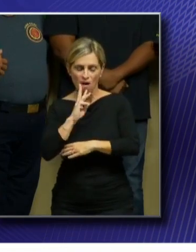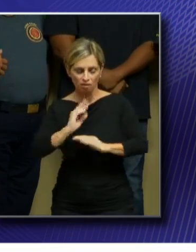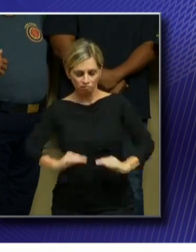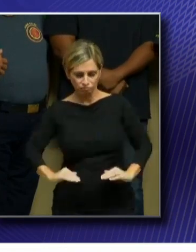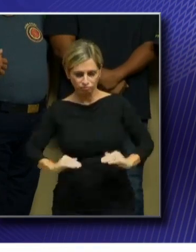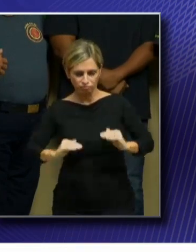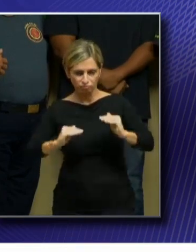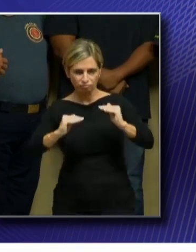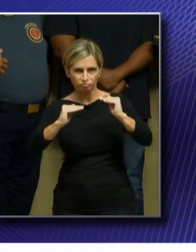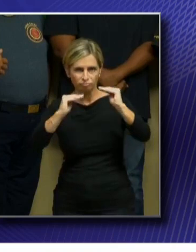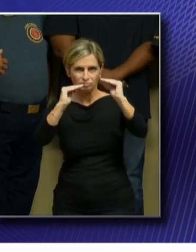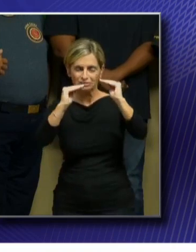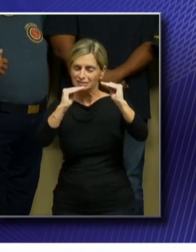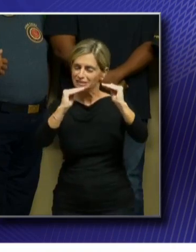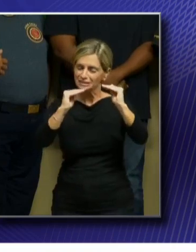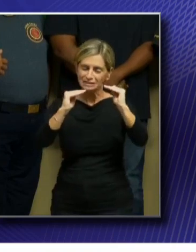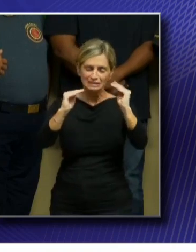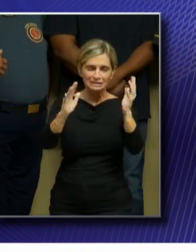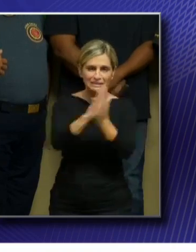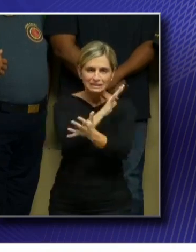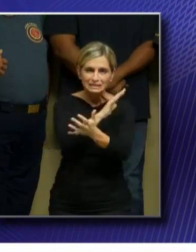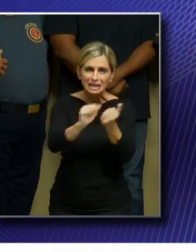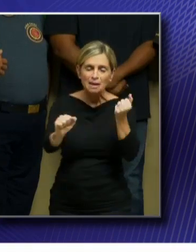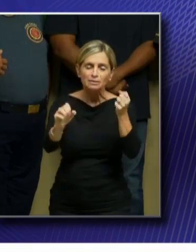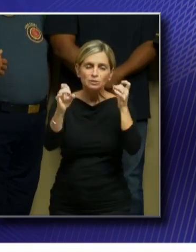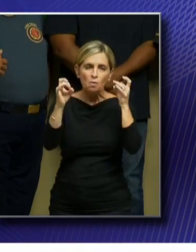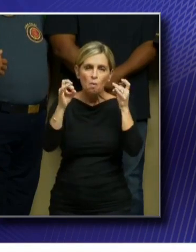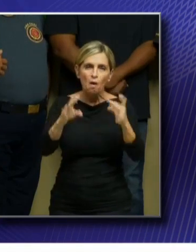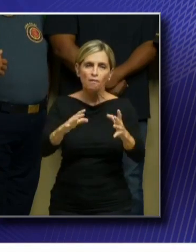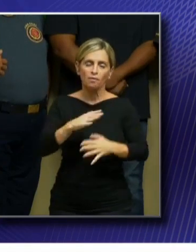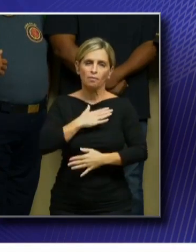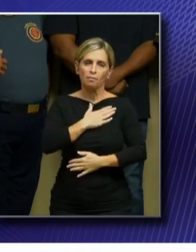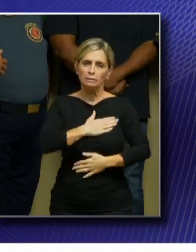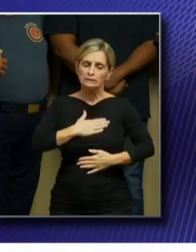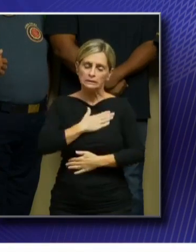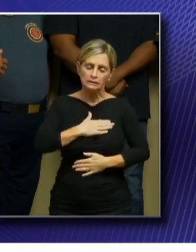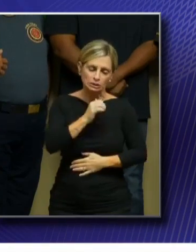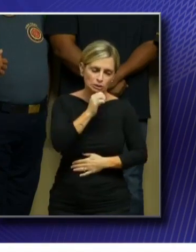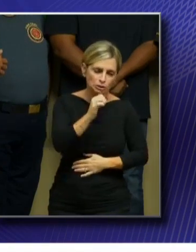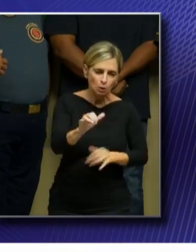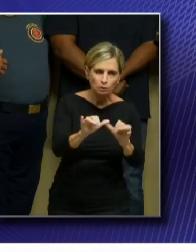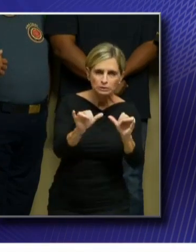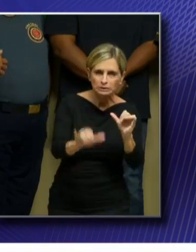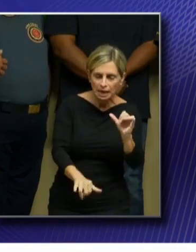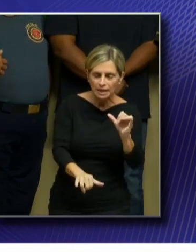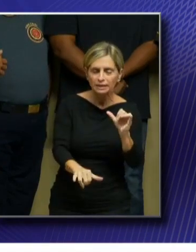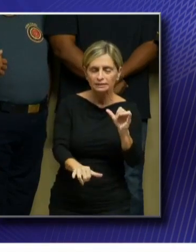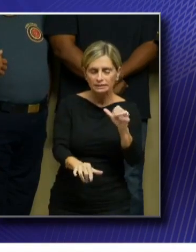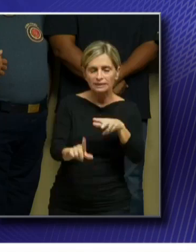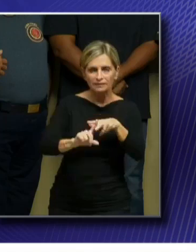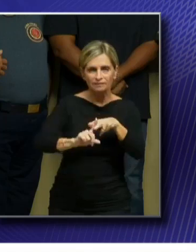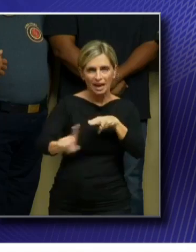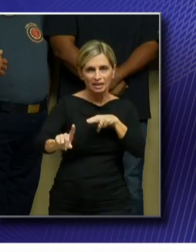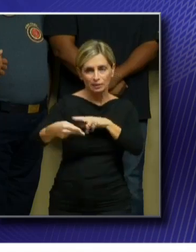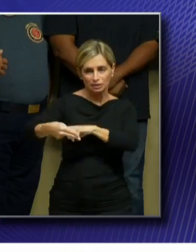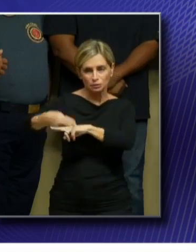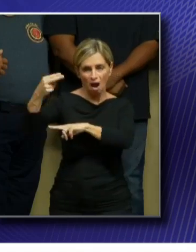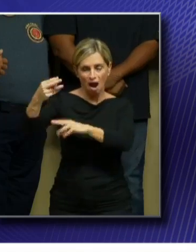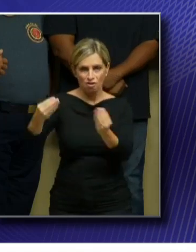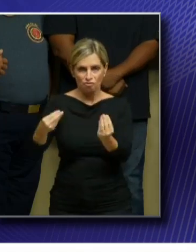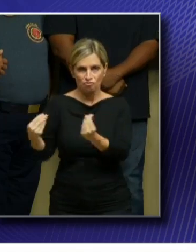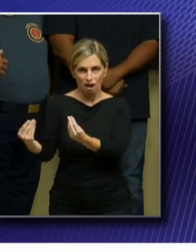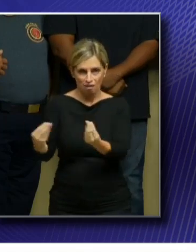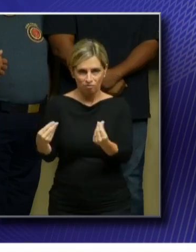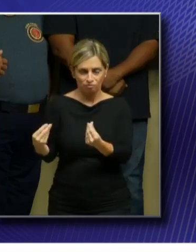amount, and we do not want anybody to be in harm's way, so this is a great time to get to higher ground. So take advantage of